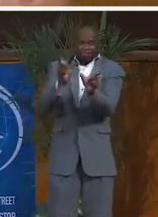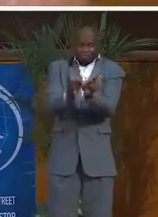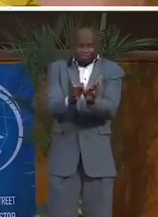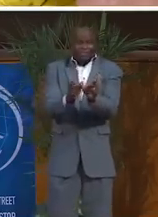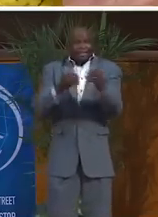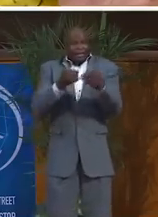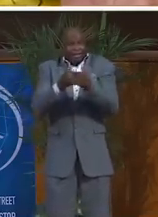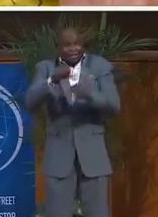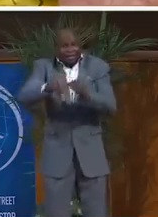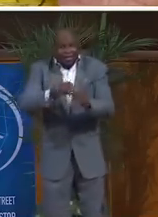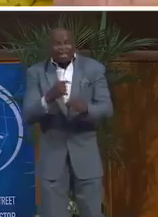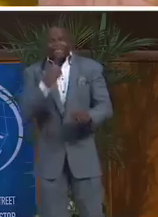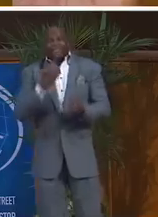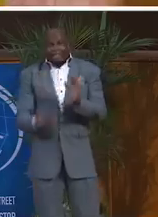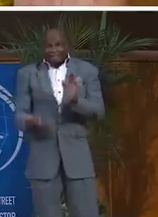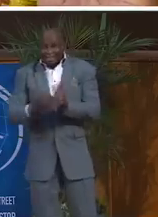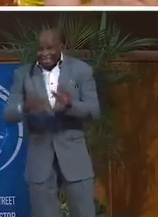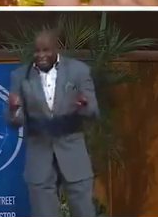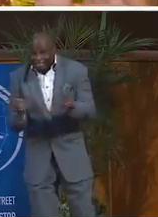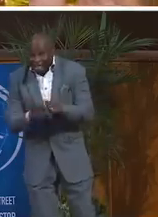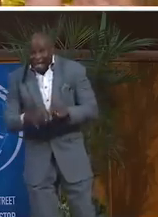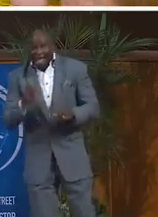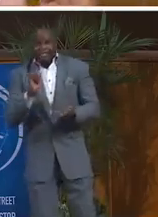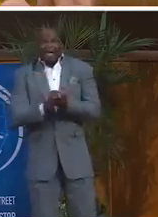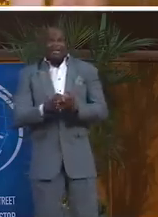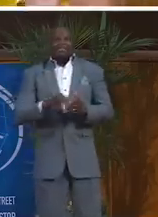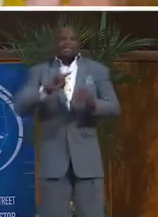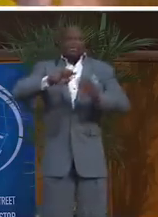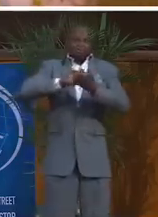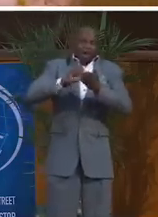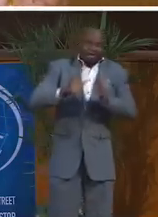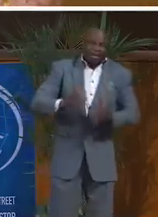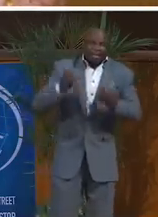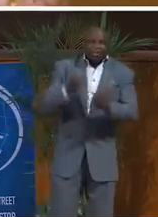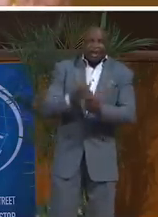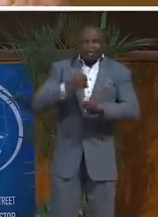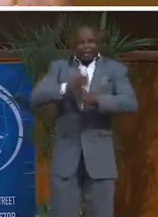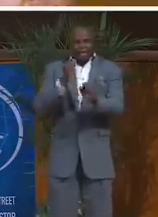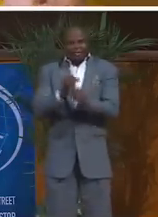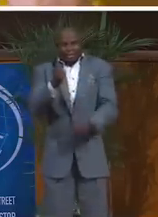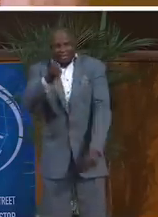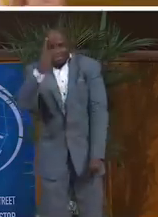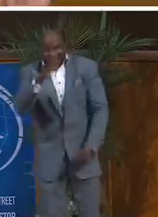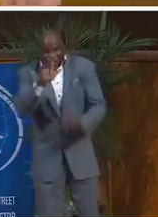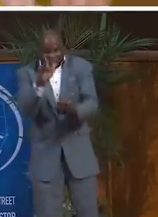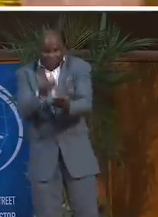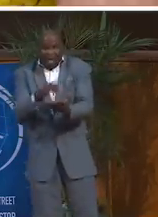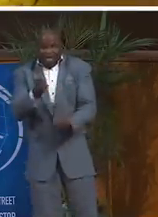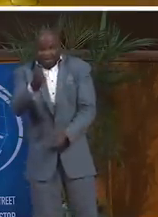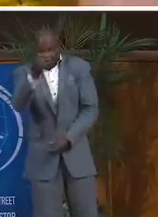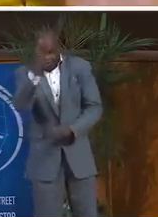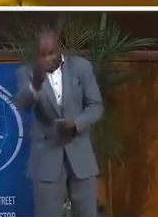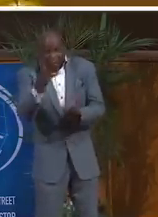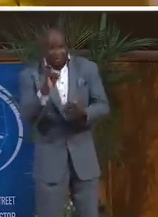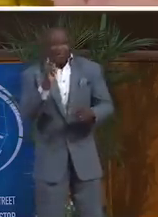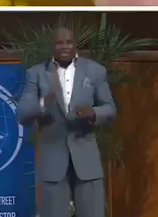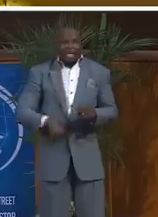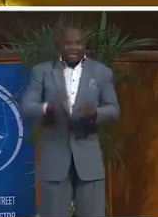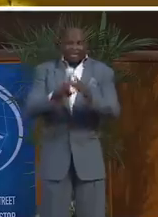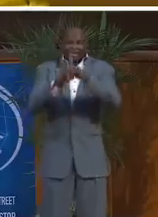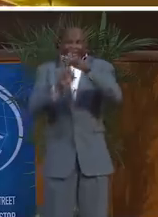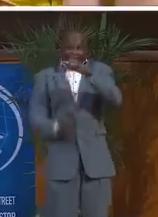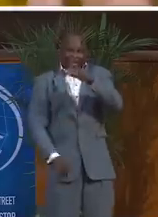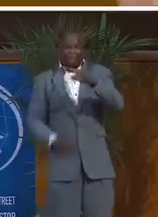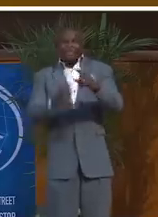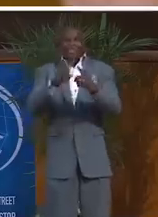to each other repeatedly, that is the author trying to situate you in the middle to let you know you cannot escape